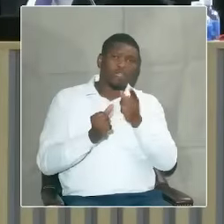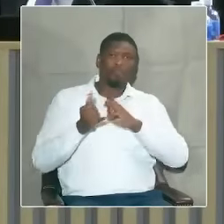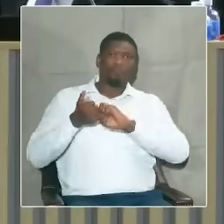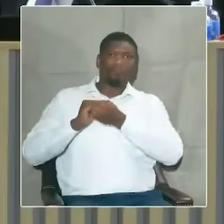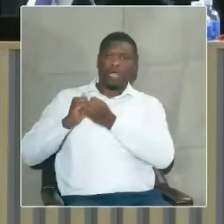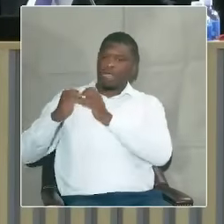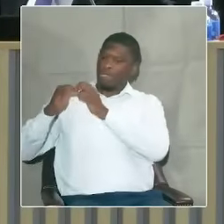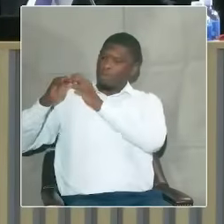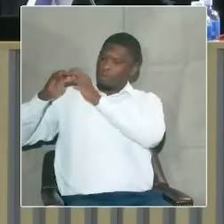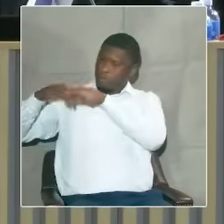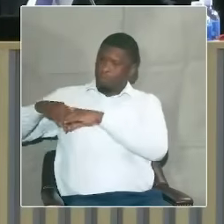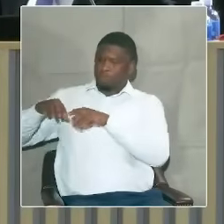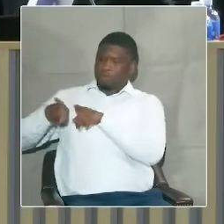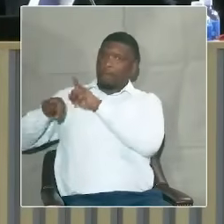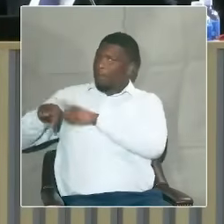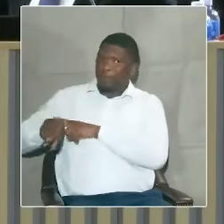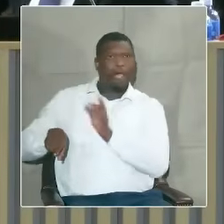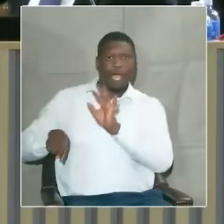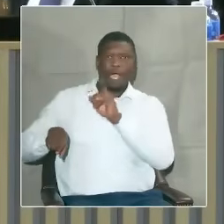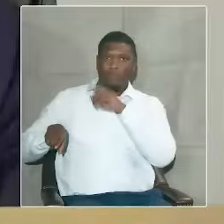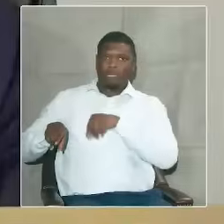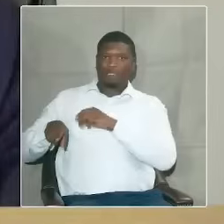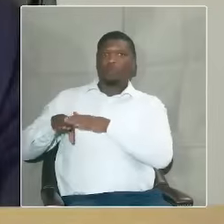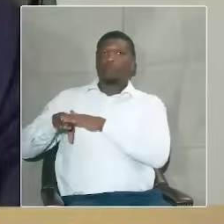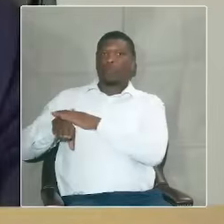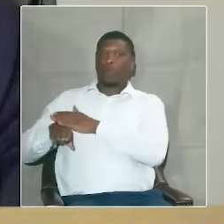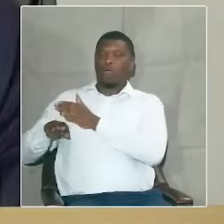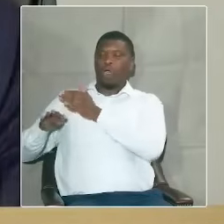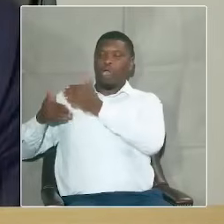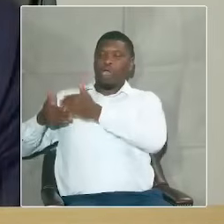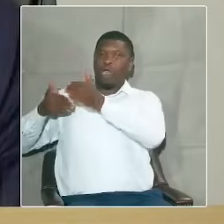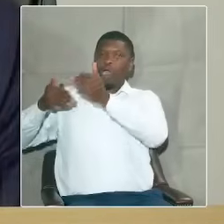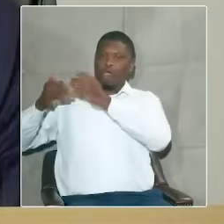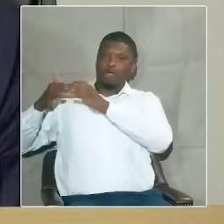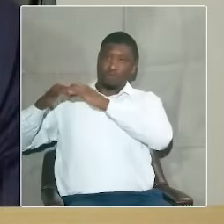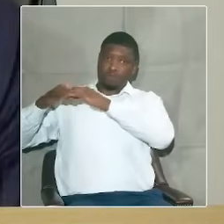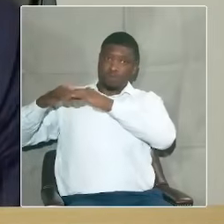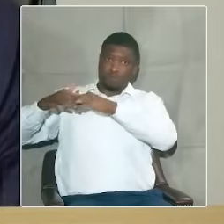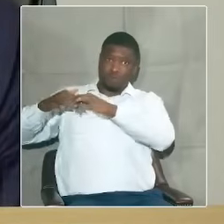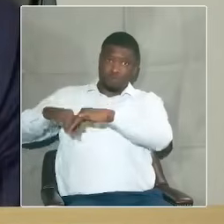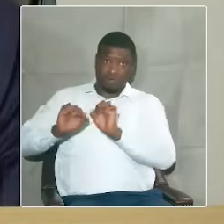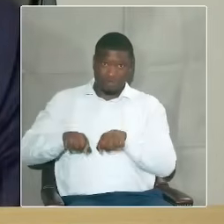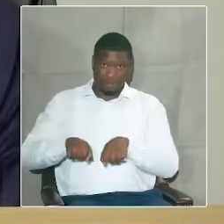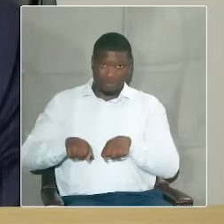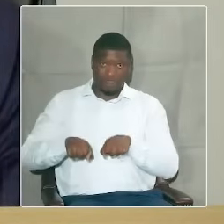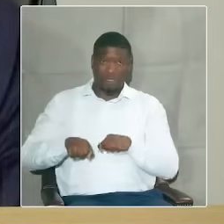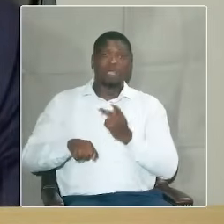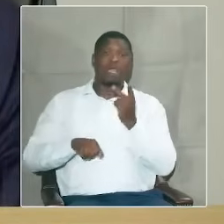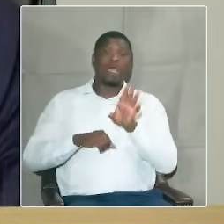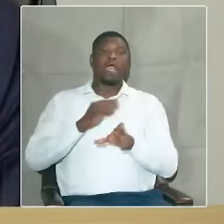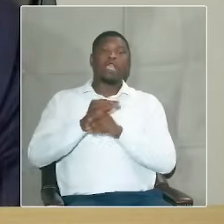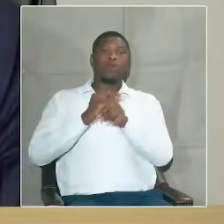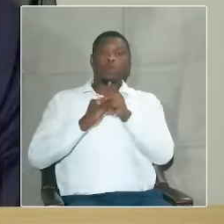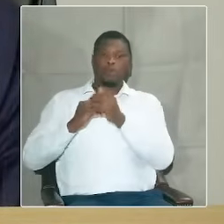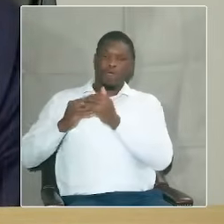a phased-out approach, and you indicated that you were hoping that